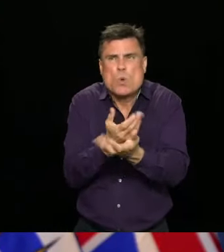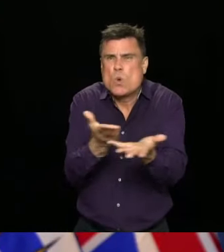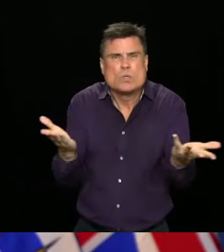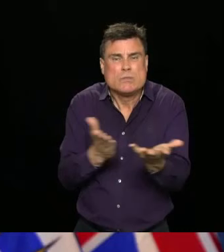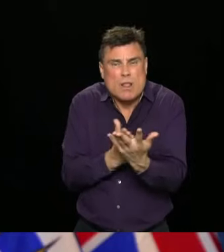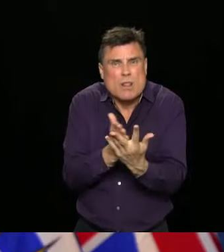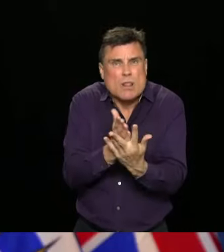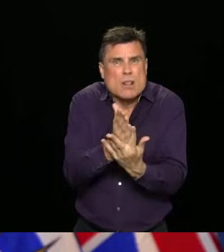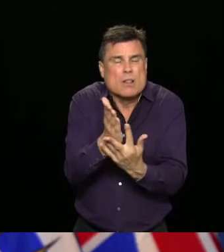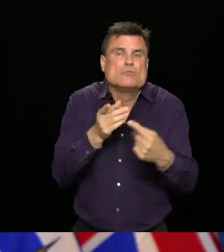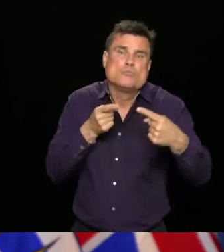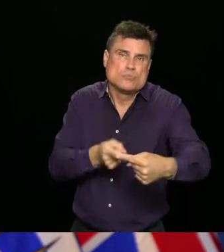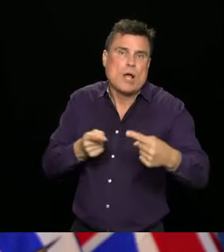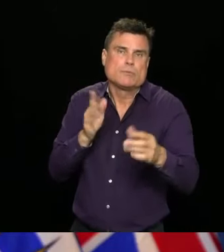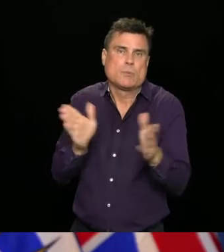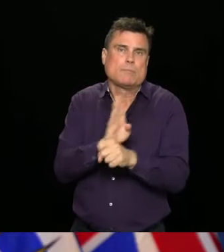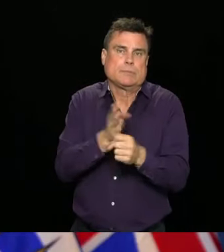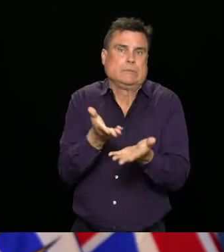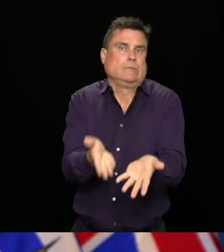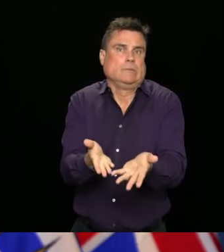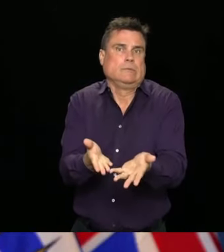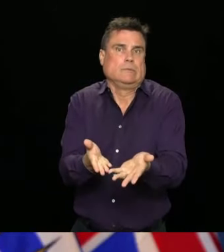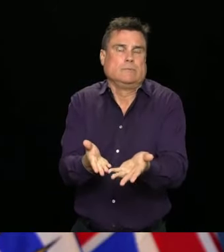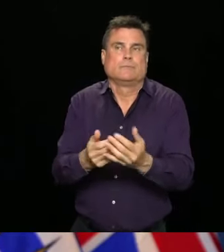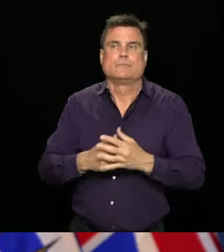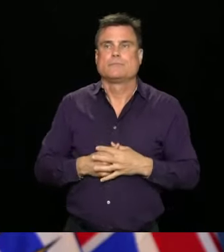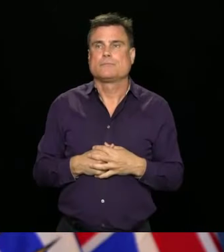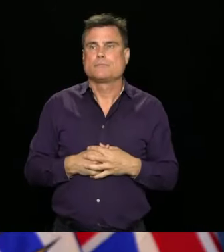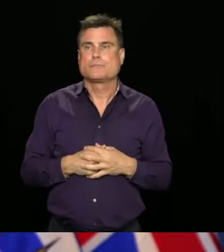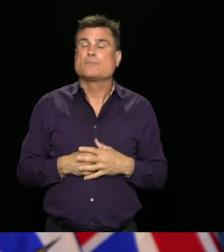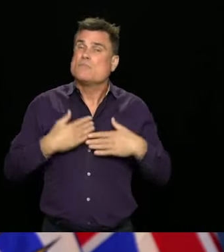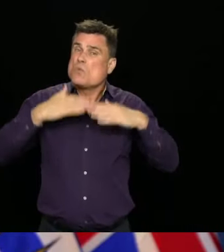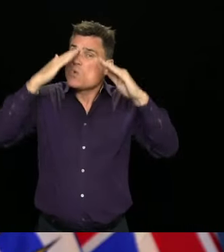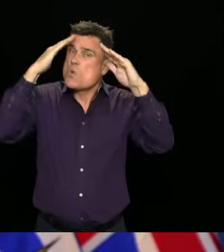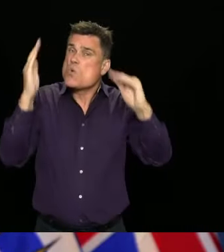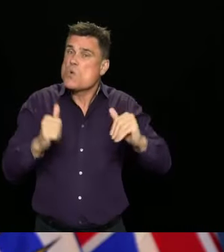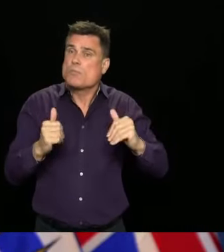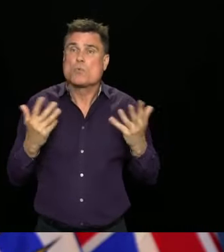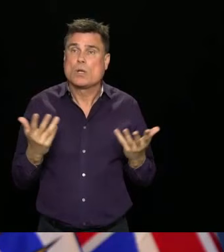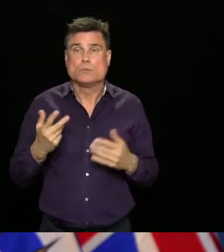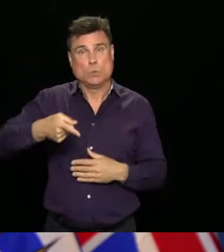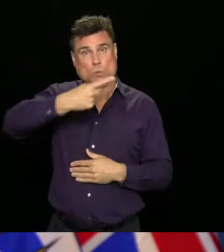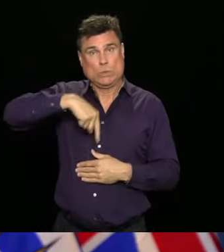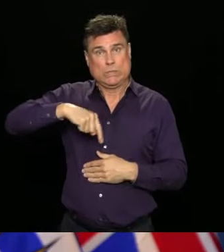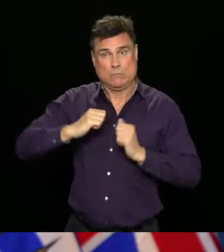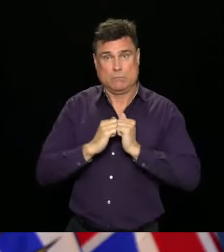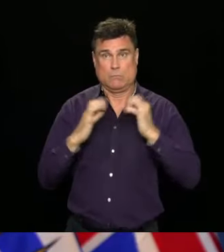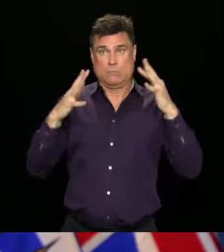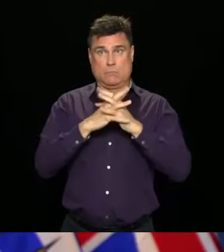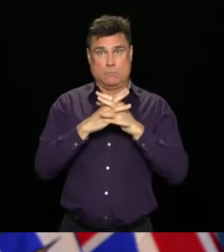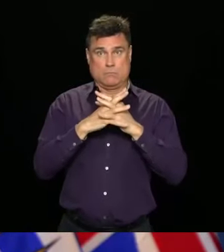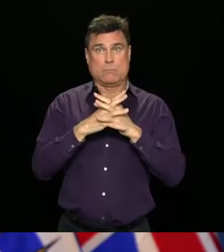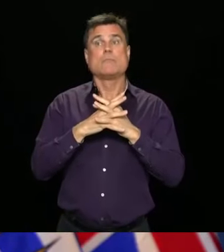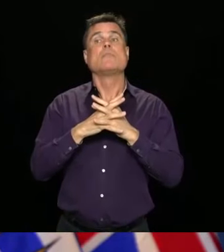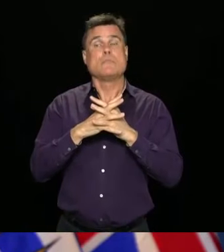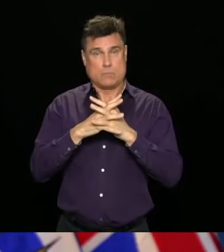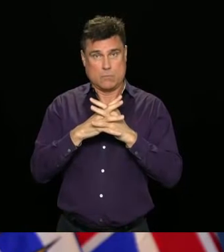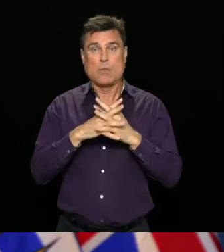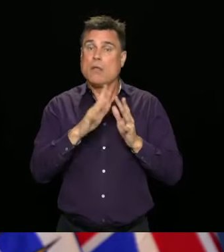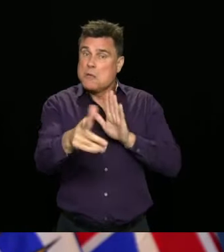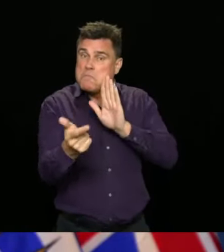again. And so I expect that it will, I hope, make a difference in encouraging those landlords to apply now that they won't be able to